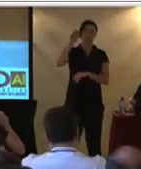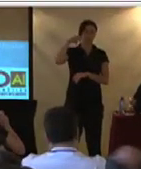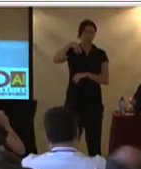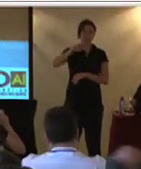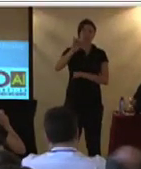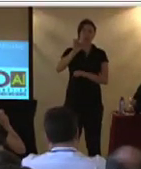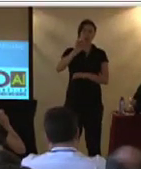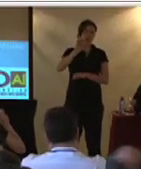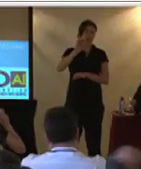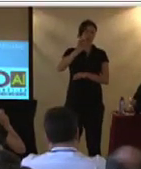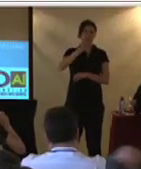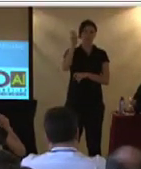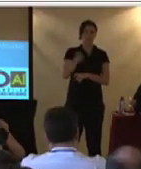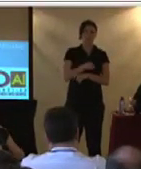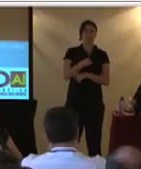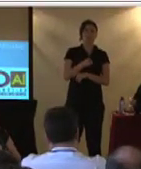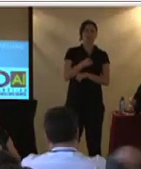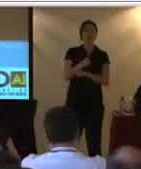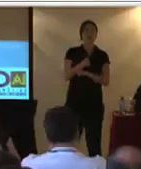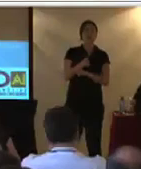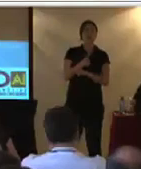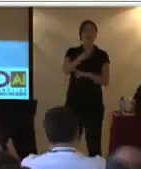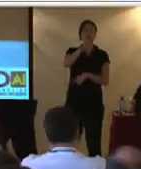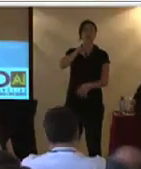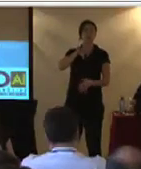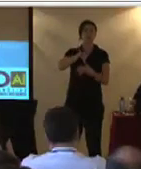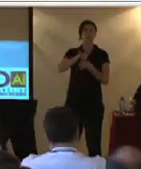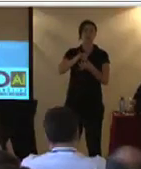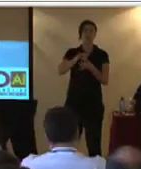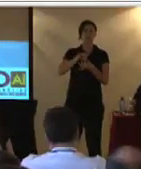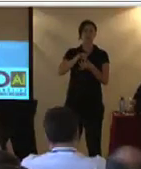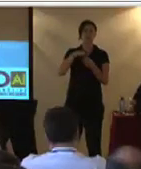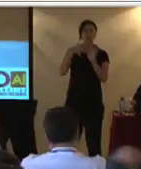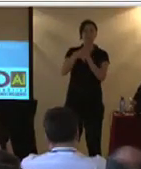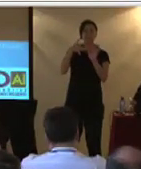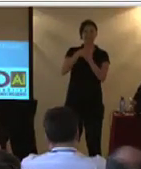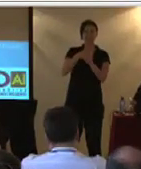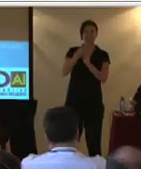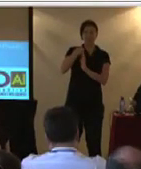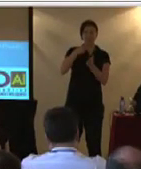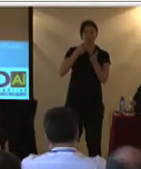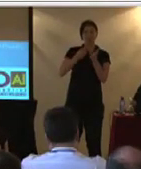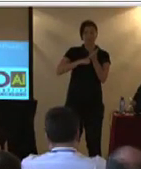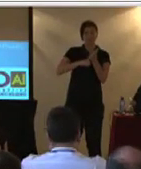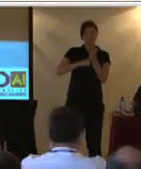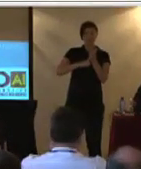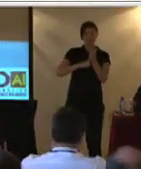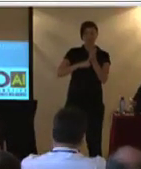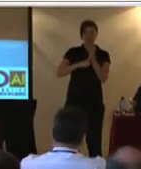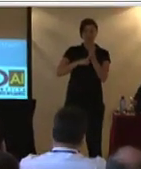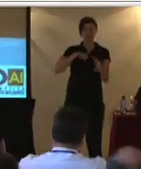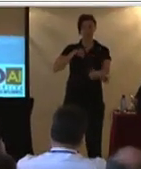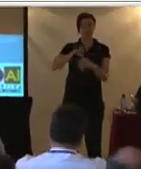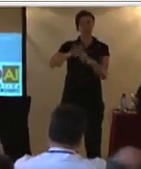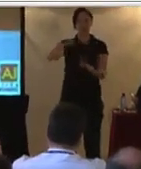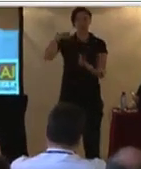related to UIML and XML, which know how to write these interfaces that connect with services.